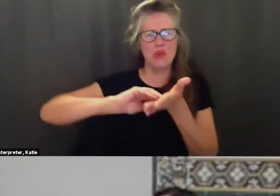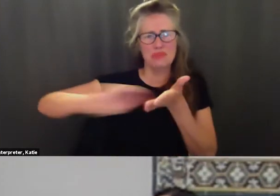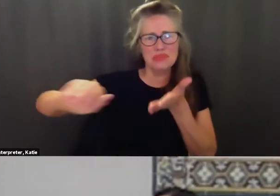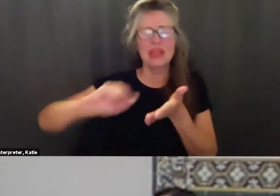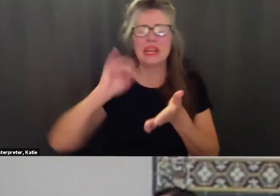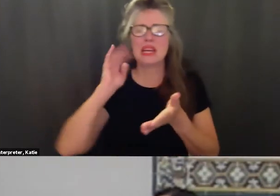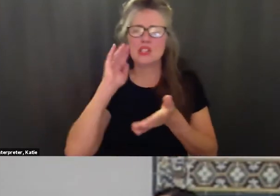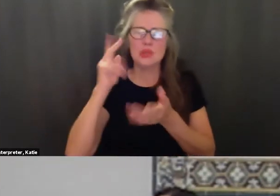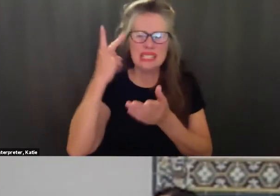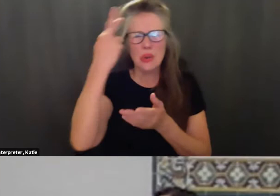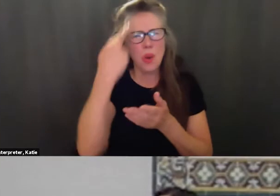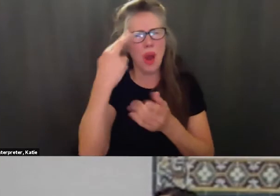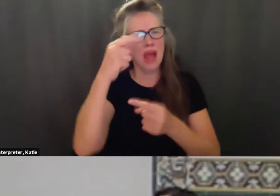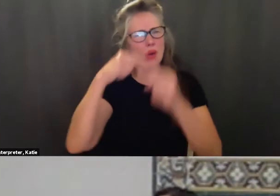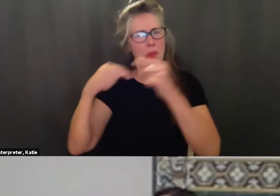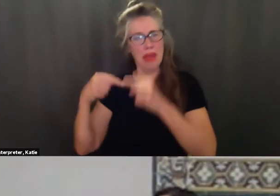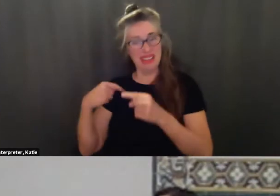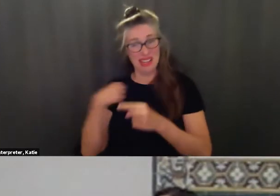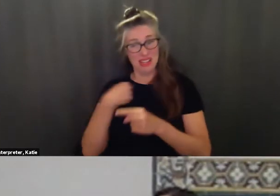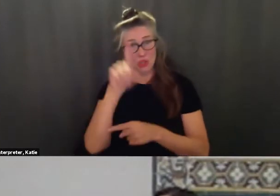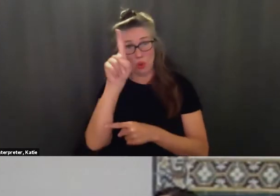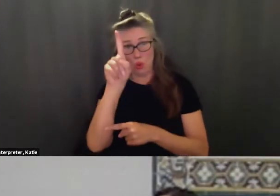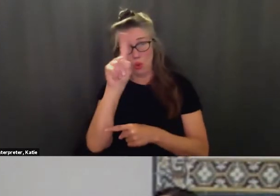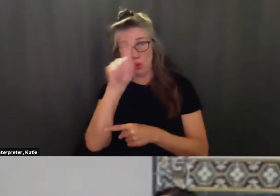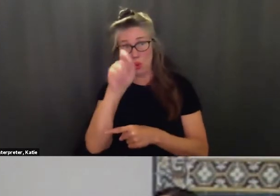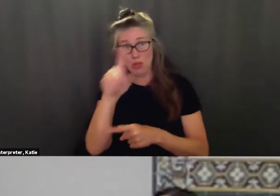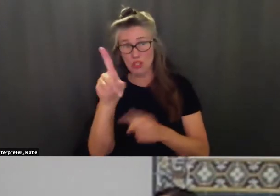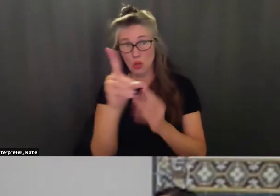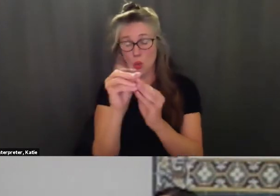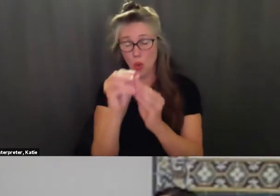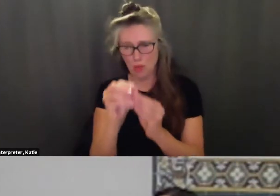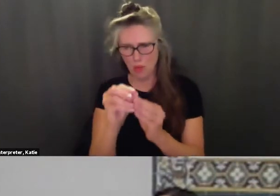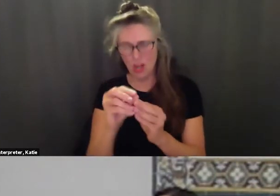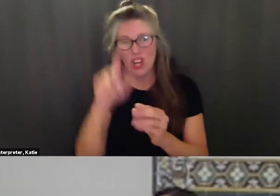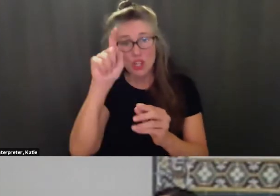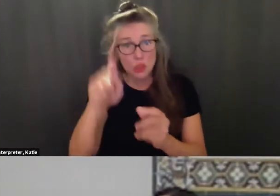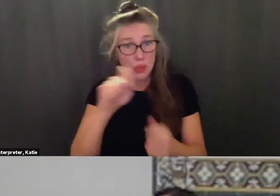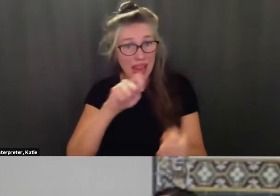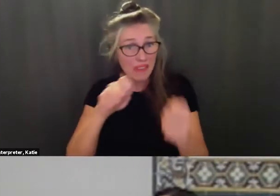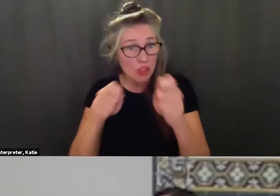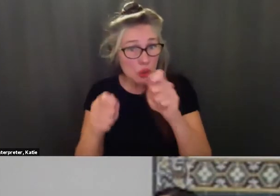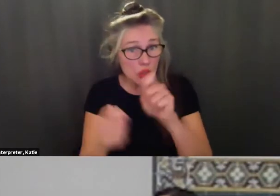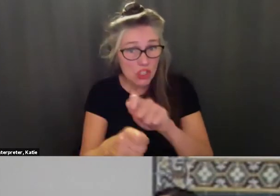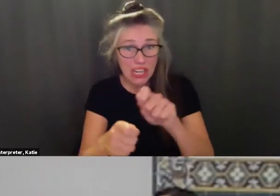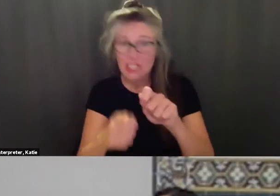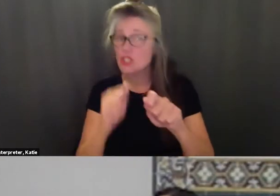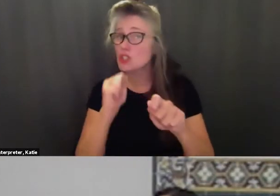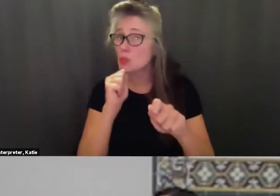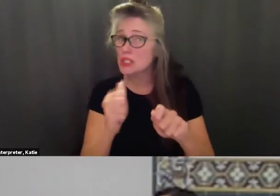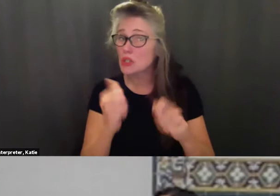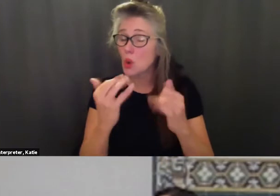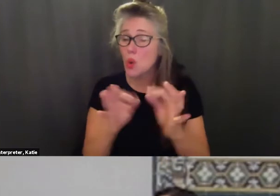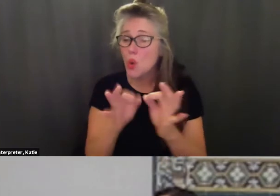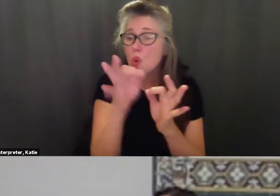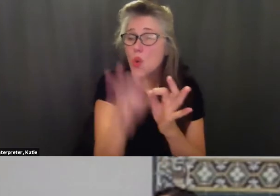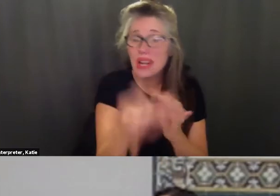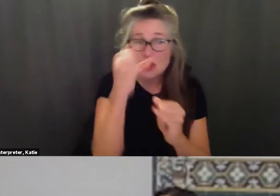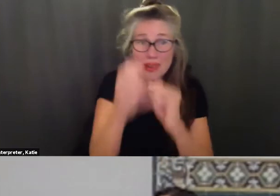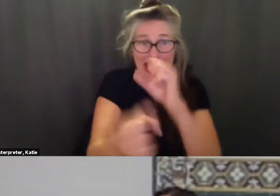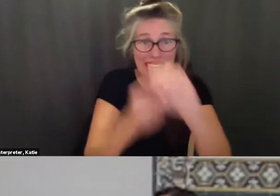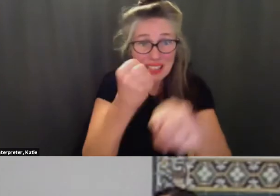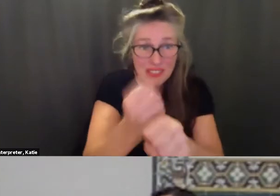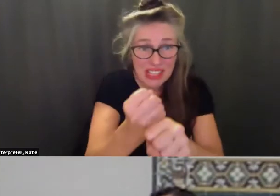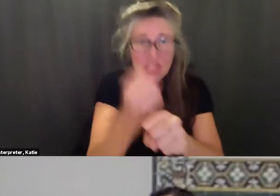would be, so are we measuring where we can, if we need to make a change in course, we're not waiting to the end of the year to do that, right? Are we measuring mid-year?